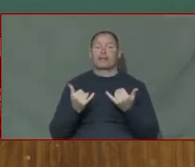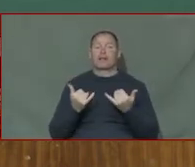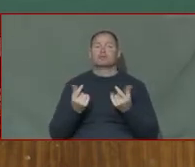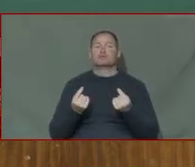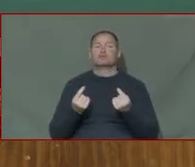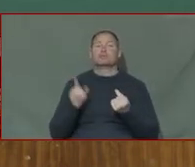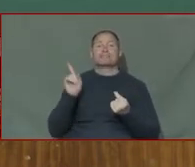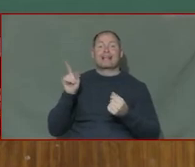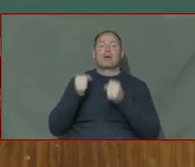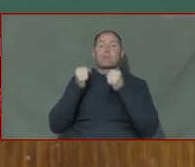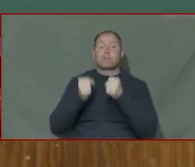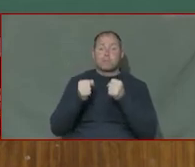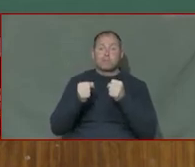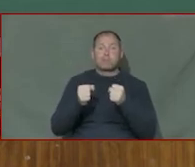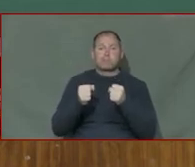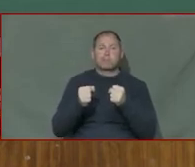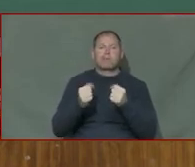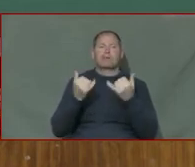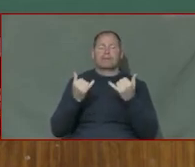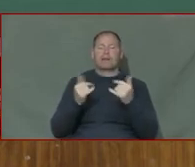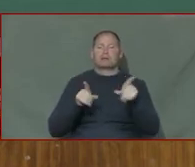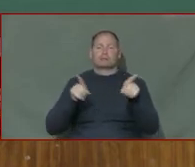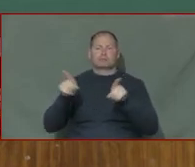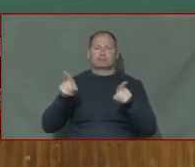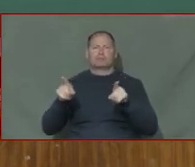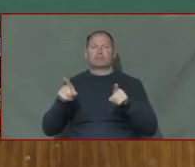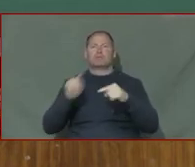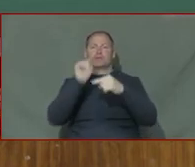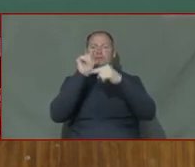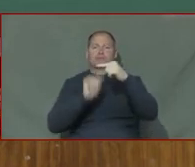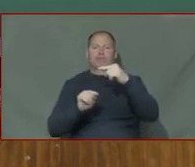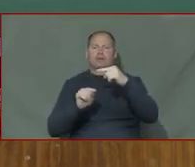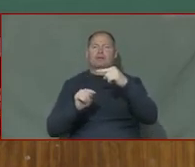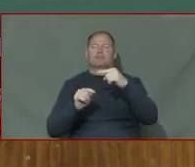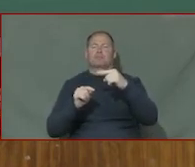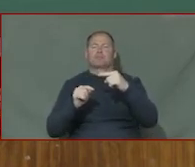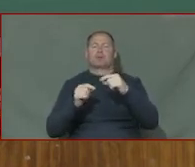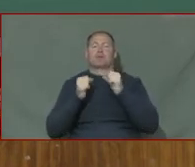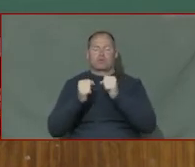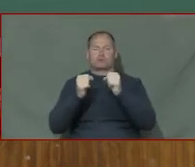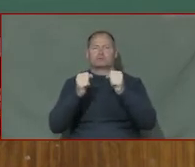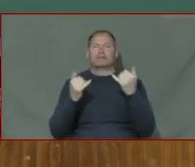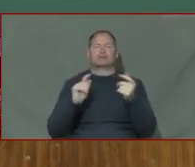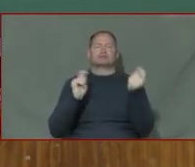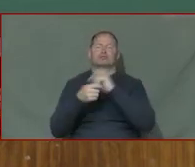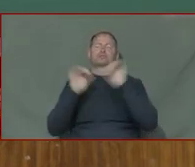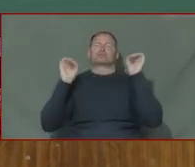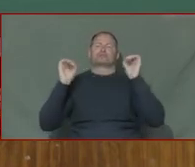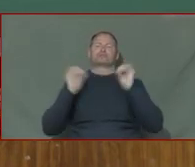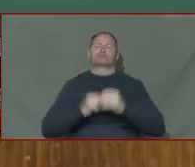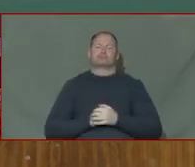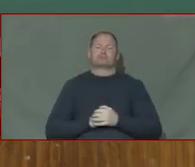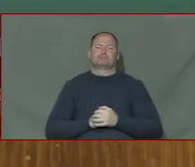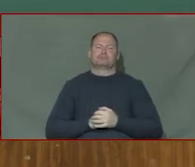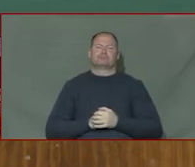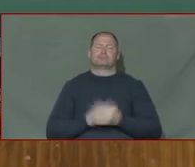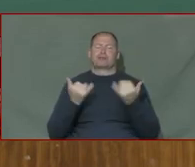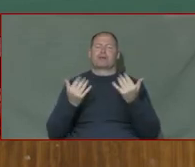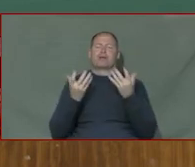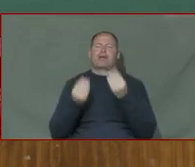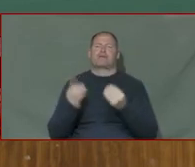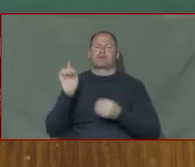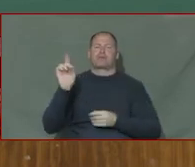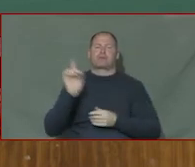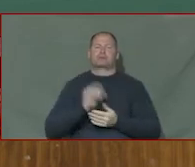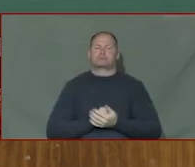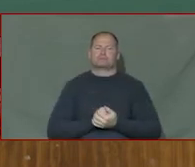constant. So I can divide both sides by a constant and it changes nothing. So what am I left with? 4x